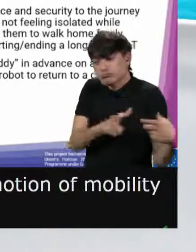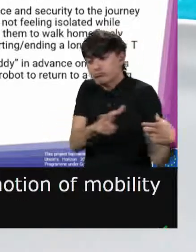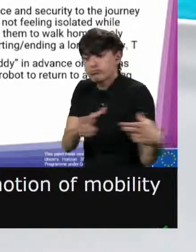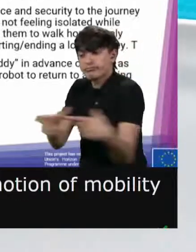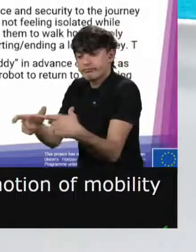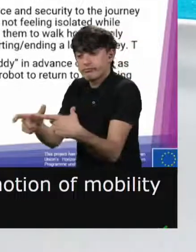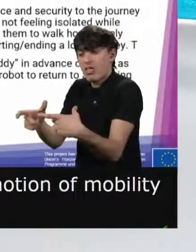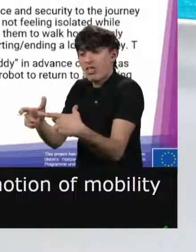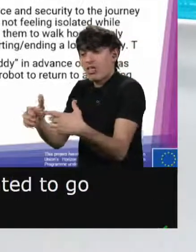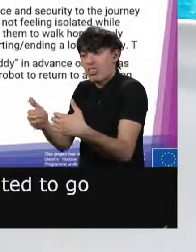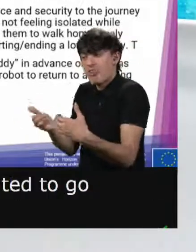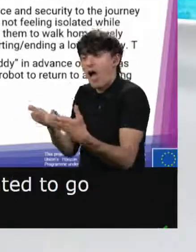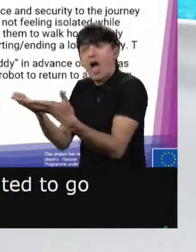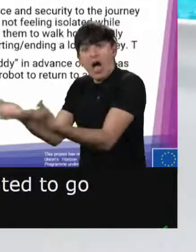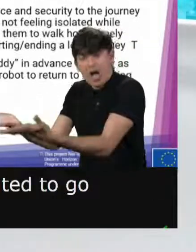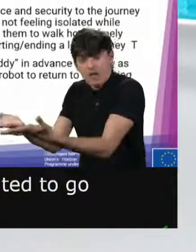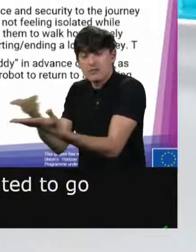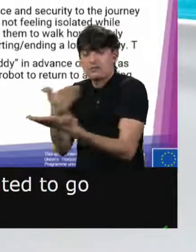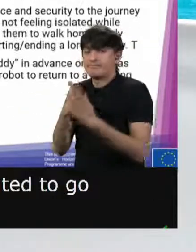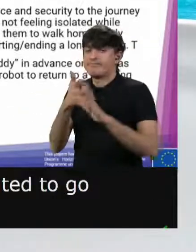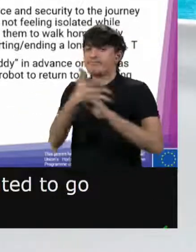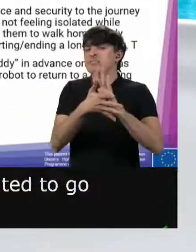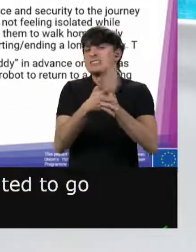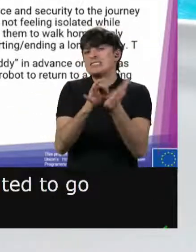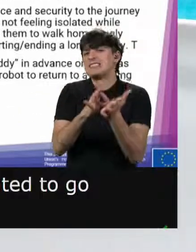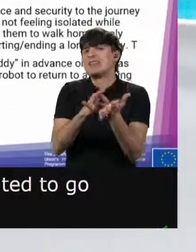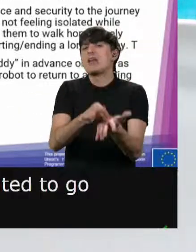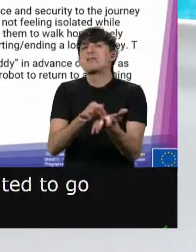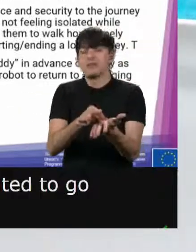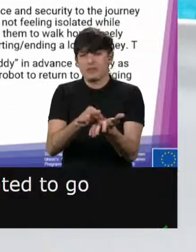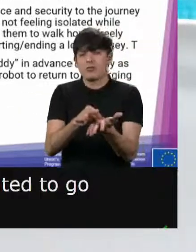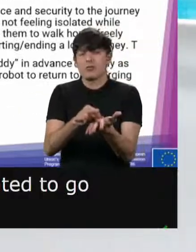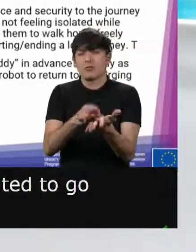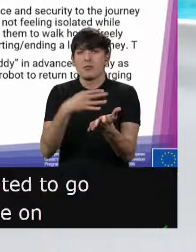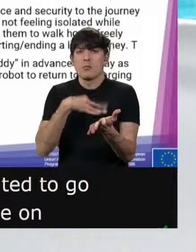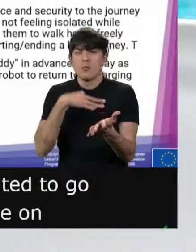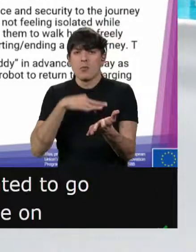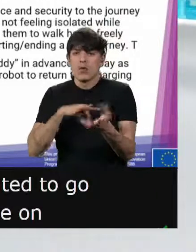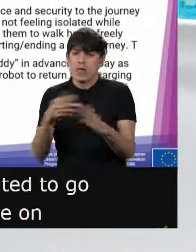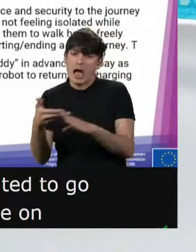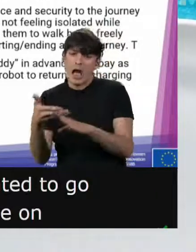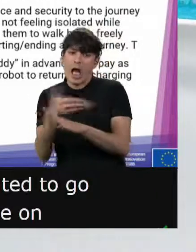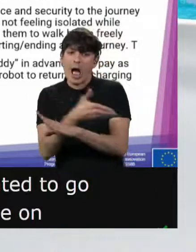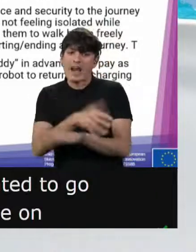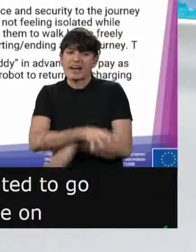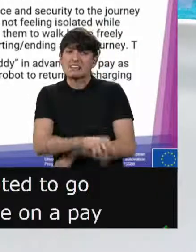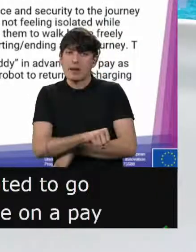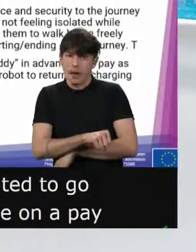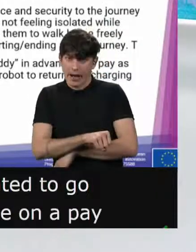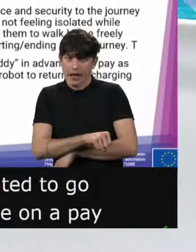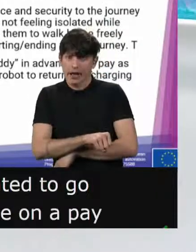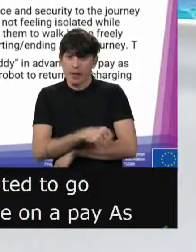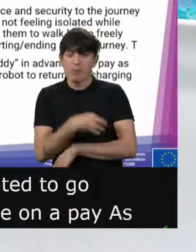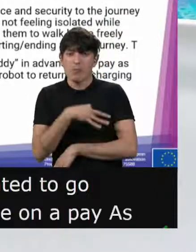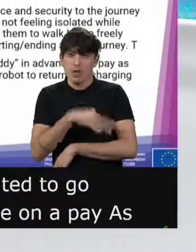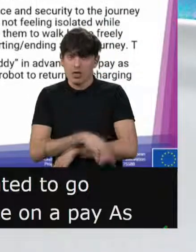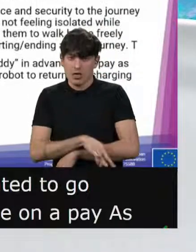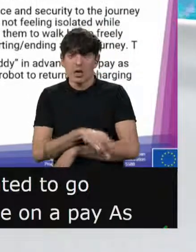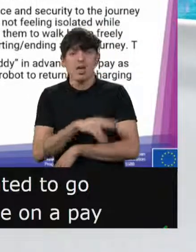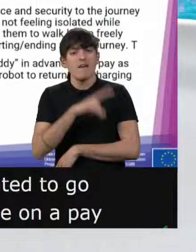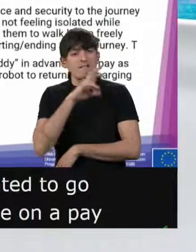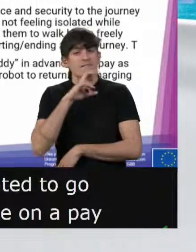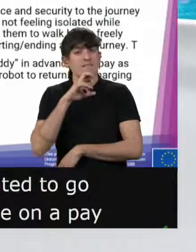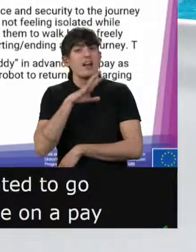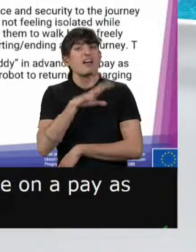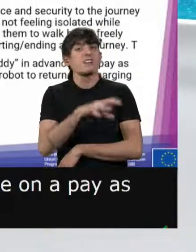you could book such a buddy in advance on a pay-as-you-go model, which then allows the robot to return to a charging station